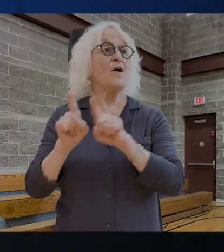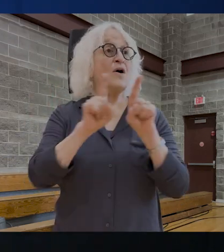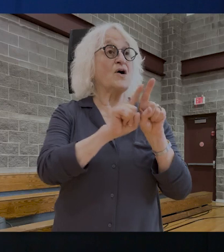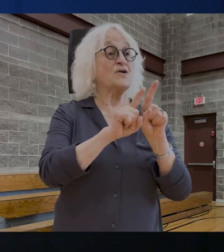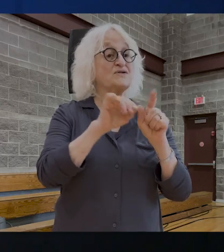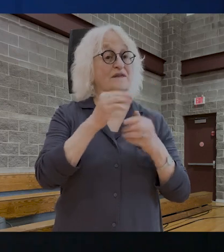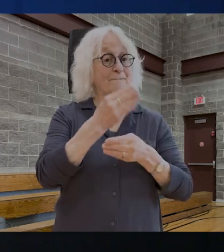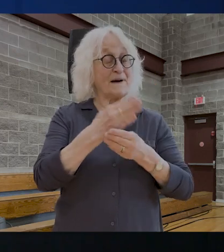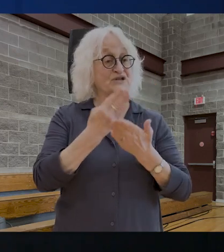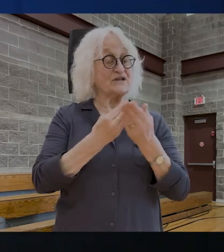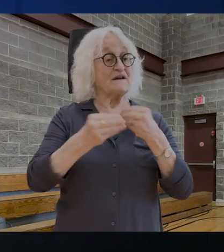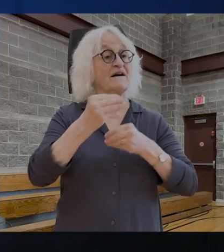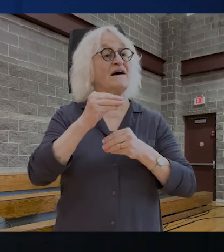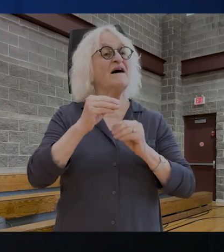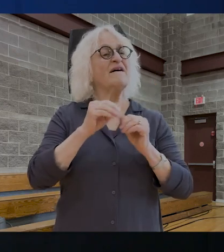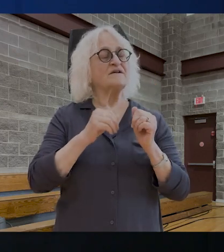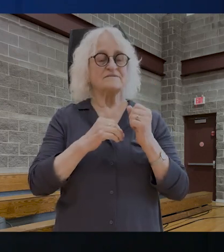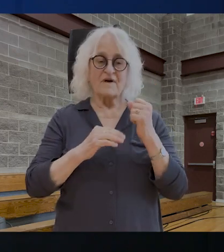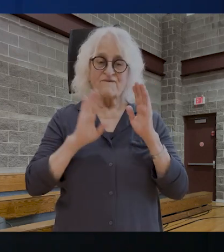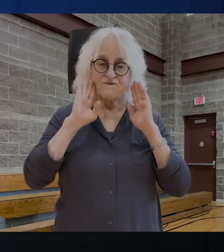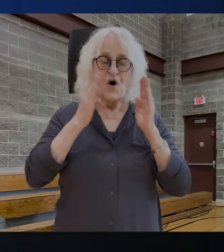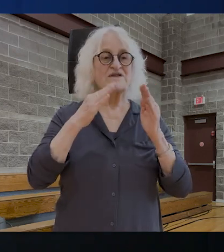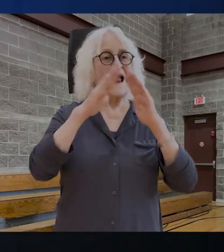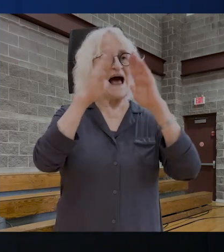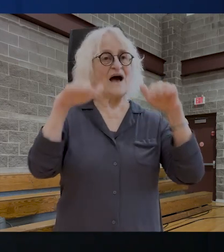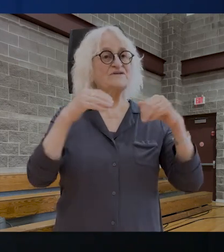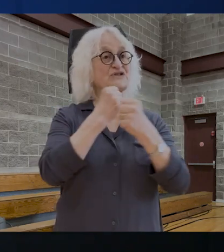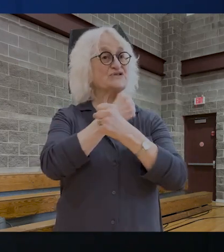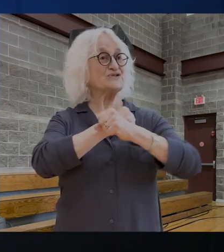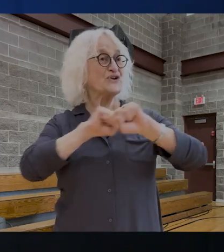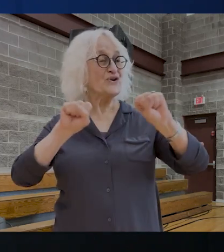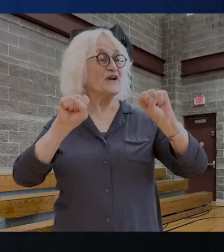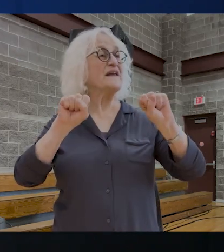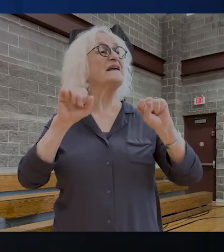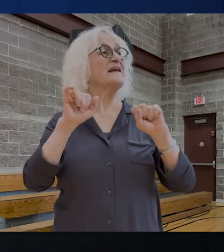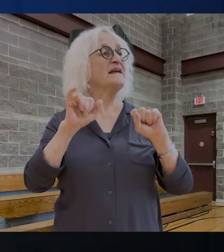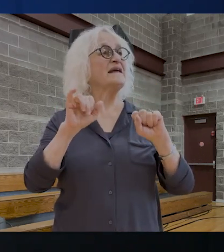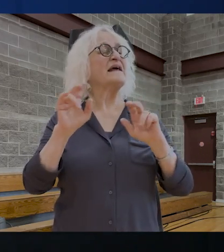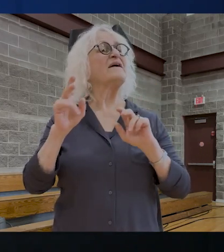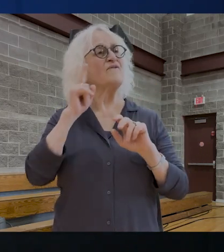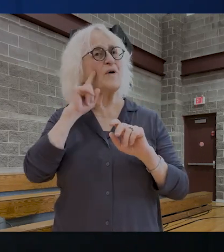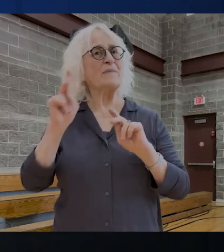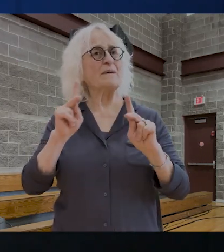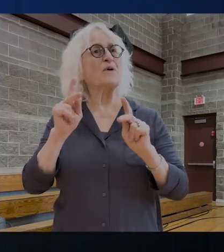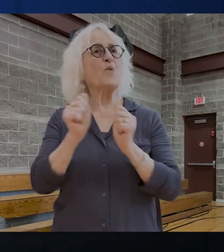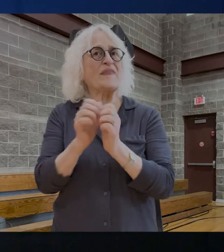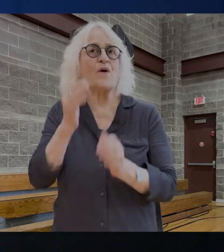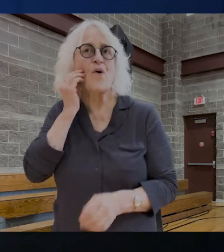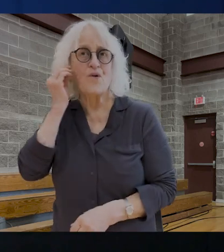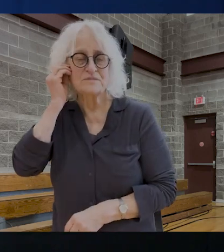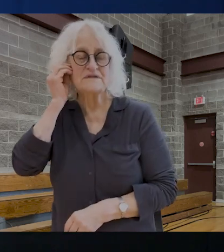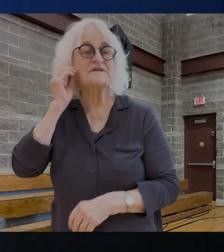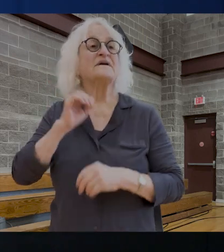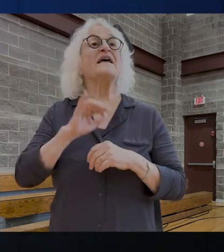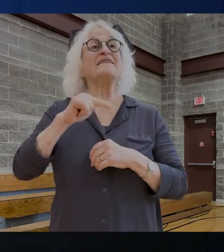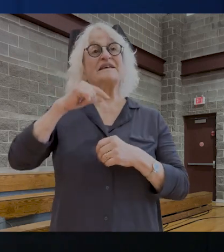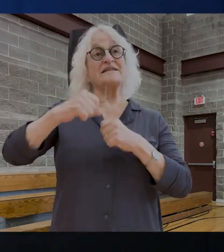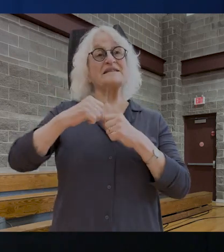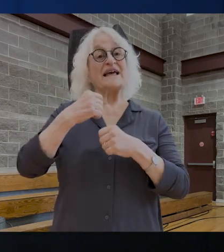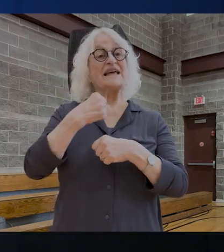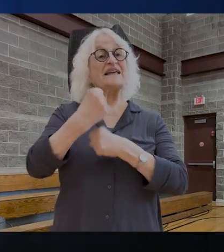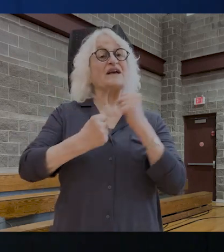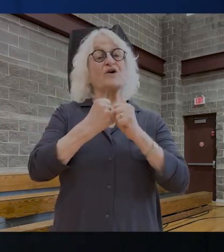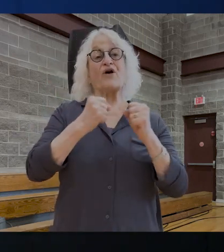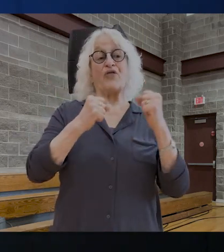Also, this budget focuses on housing security and supporting those experiencing homelessness. This budget is year 3